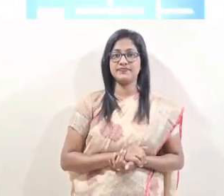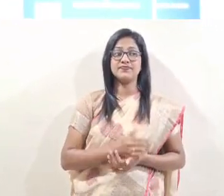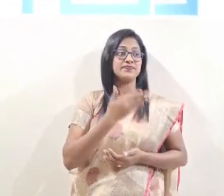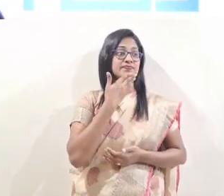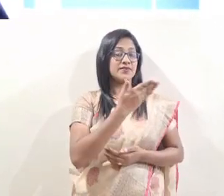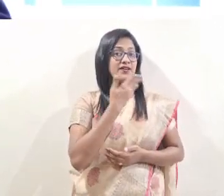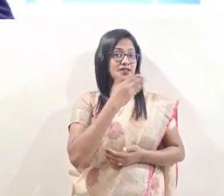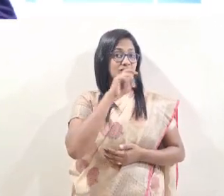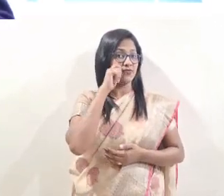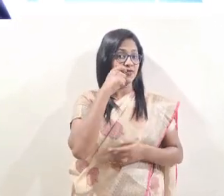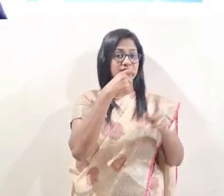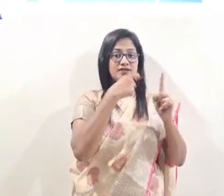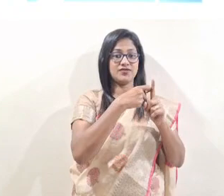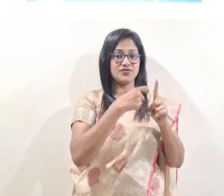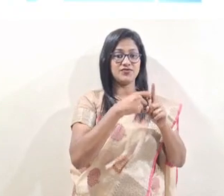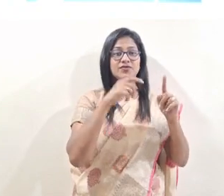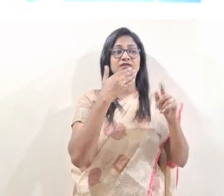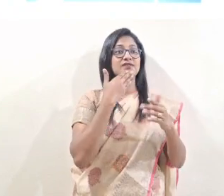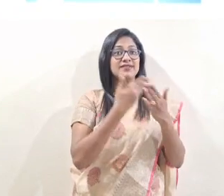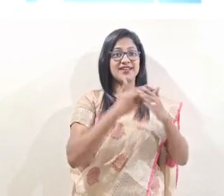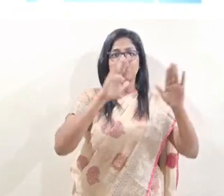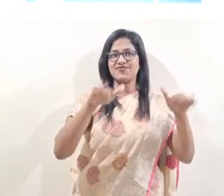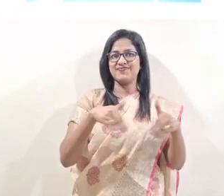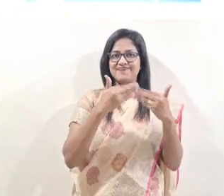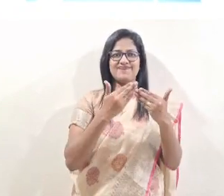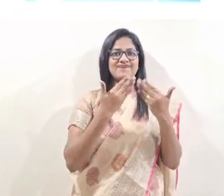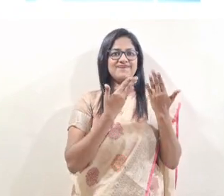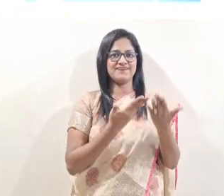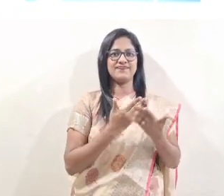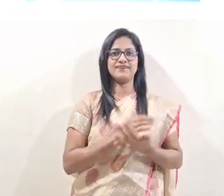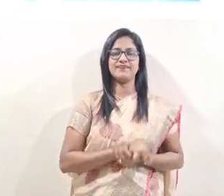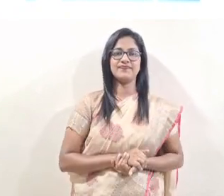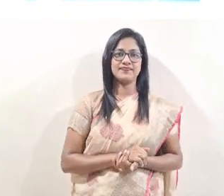Thank you, Kishore. Thank you for that introduction.